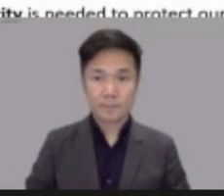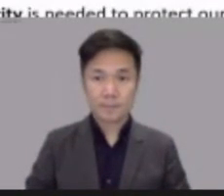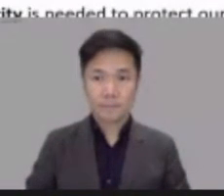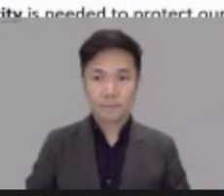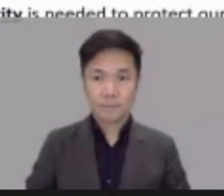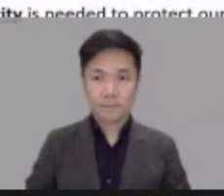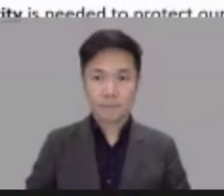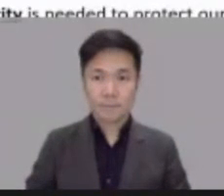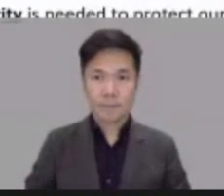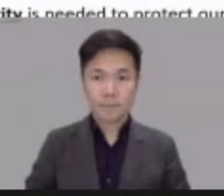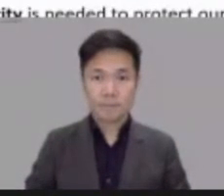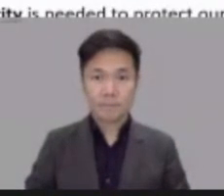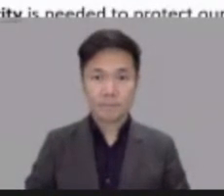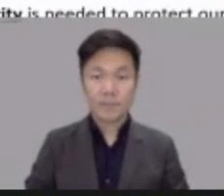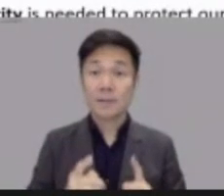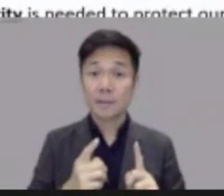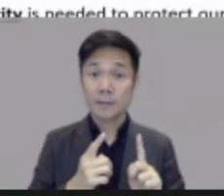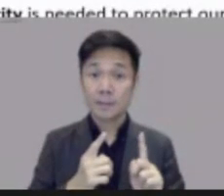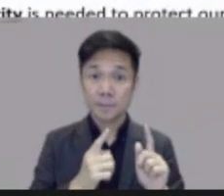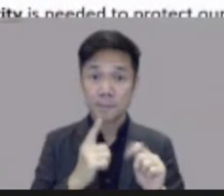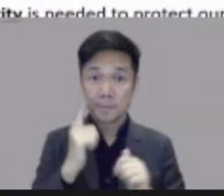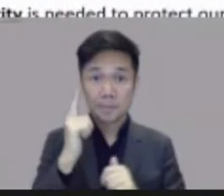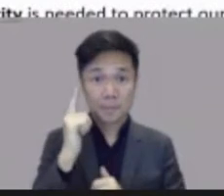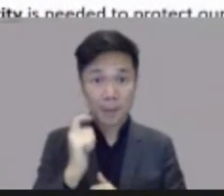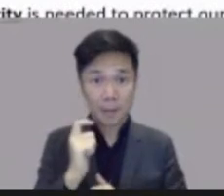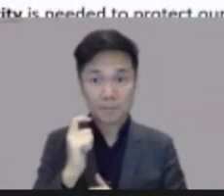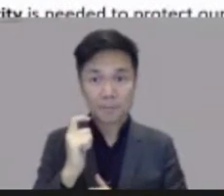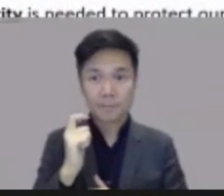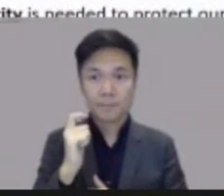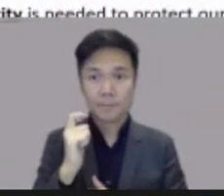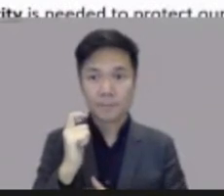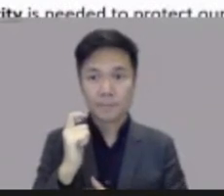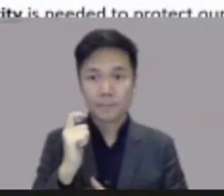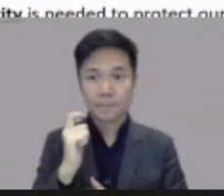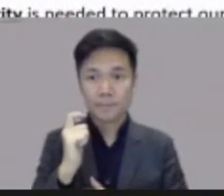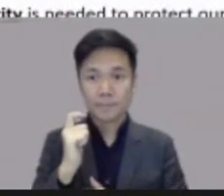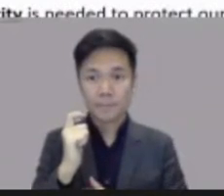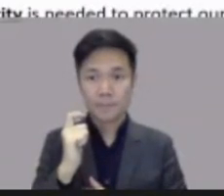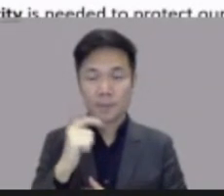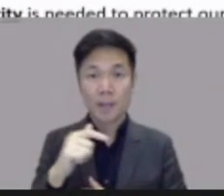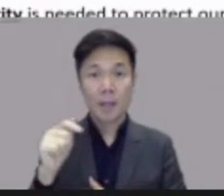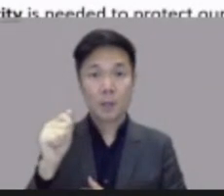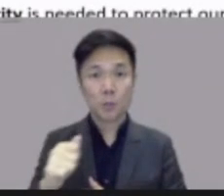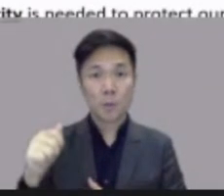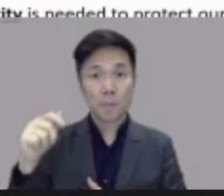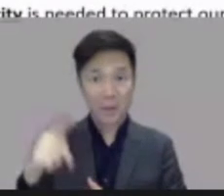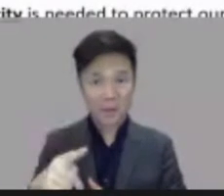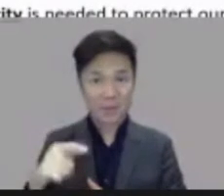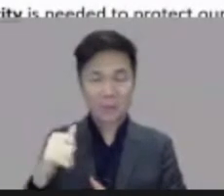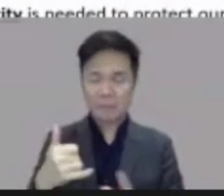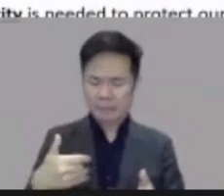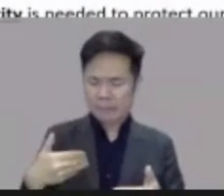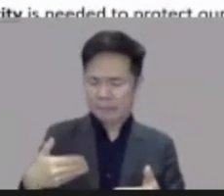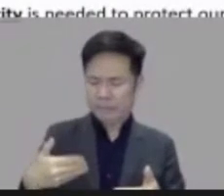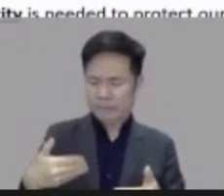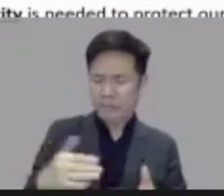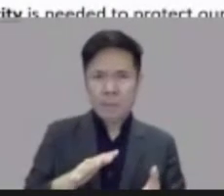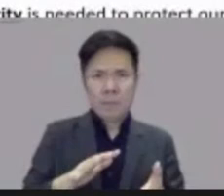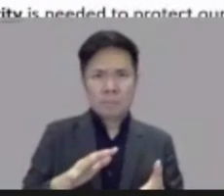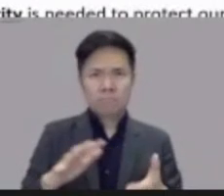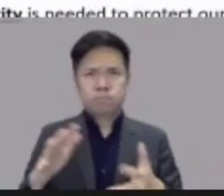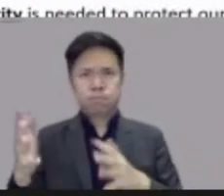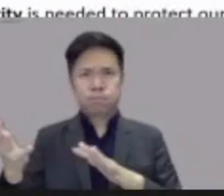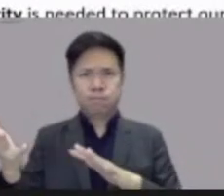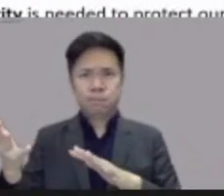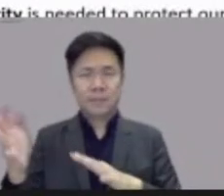the starting point of the report is that Asia Pacific faces a severe crisis in respect to its environment